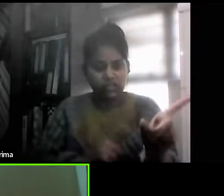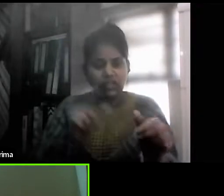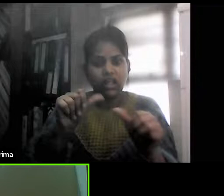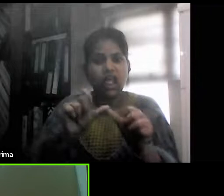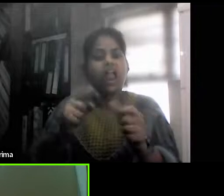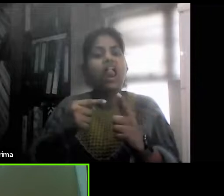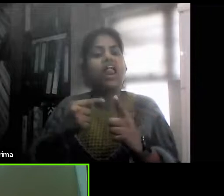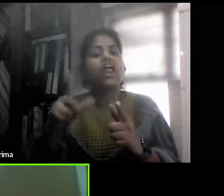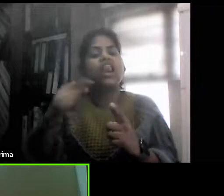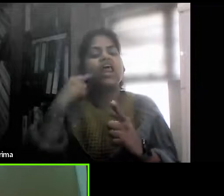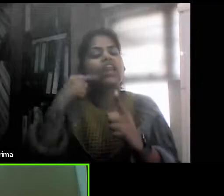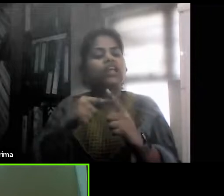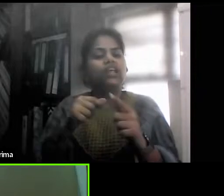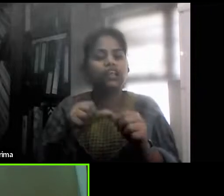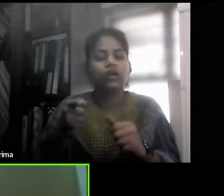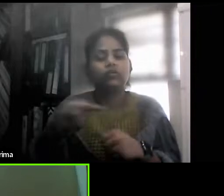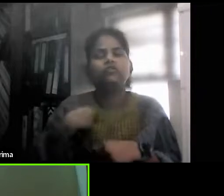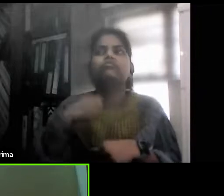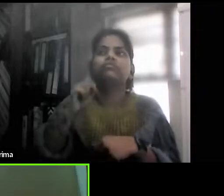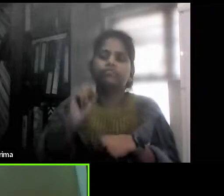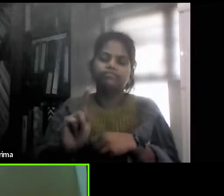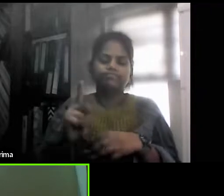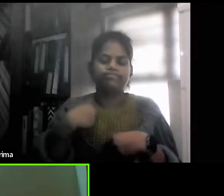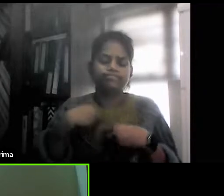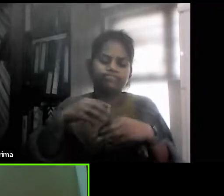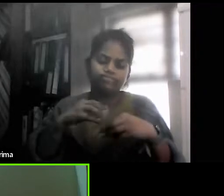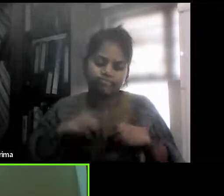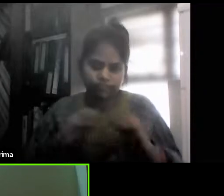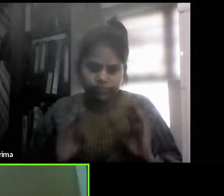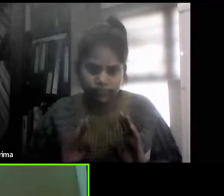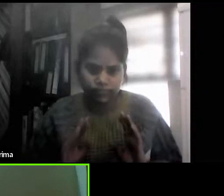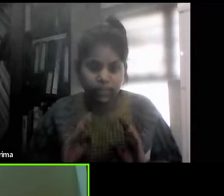out was government order number